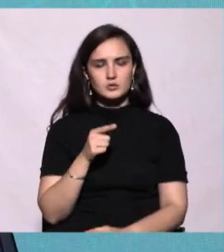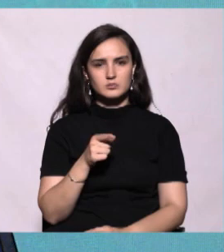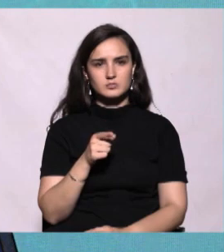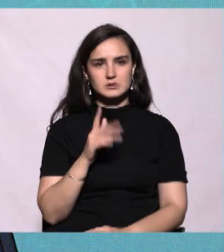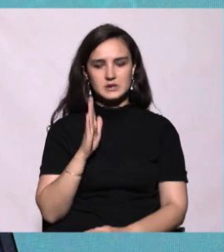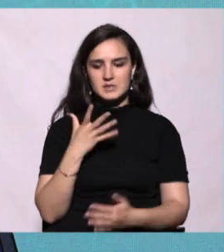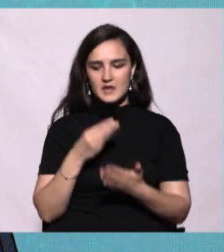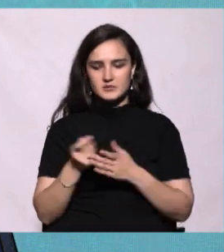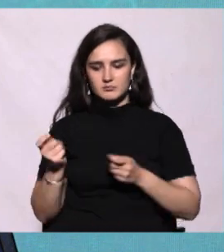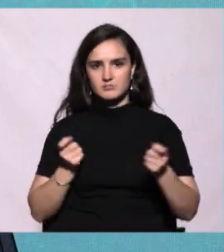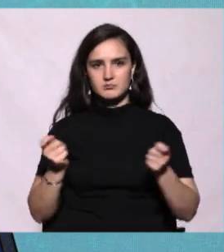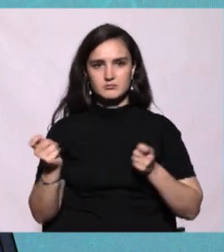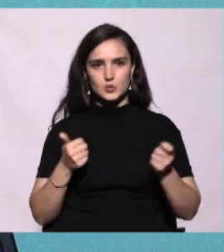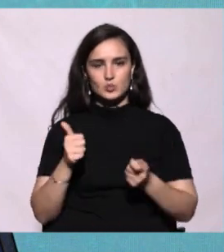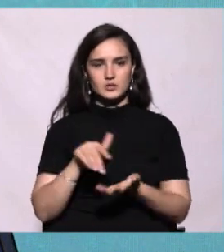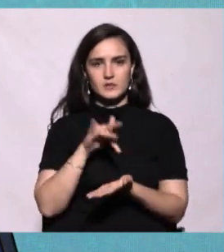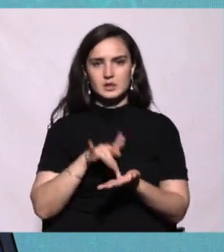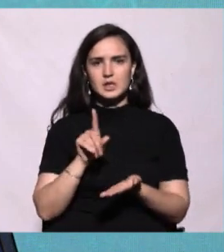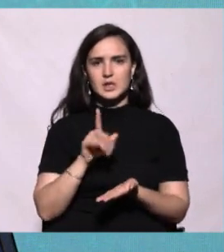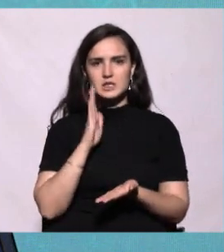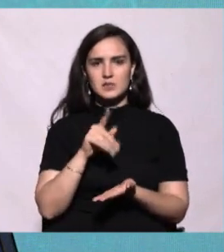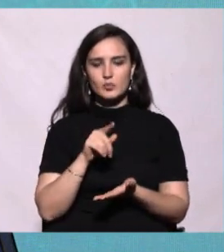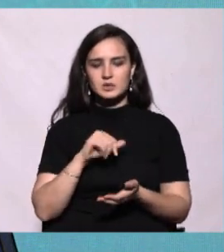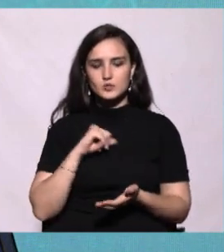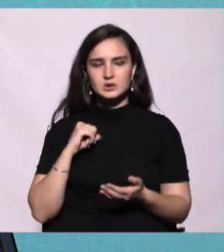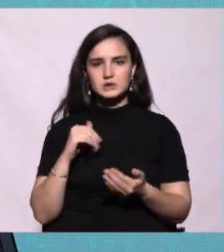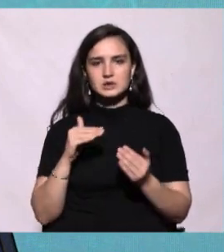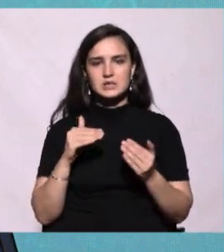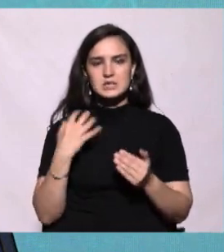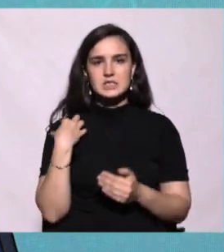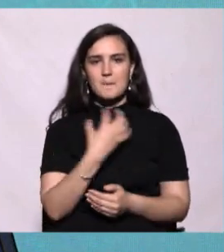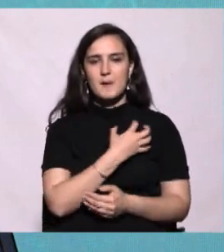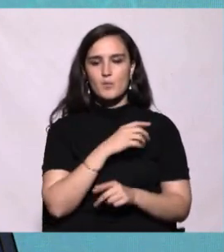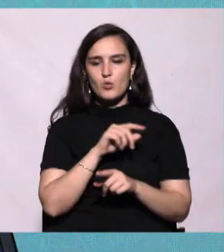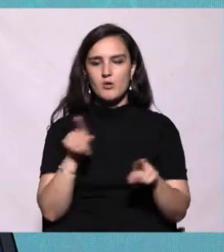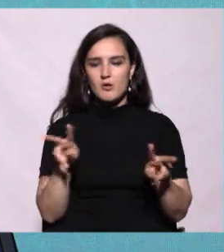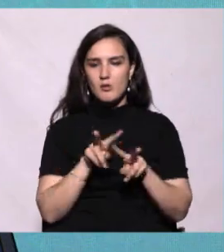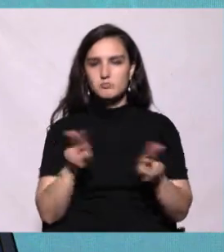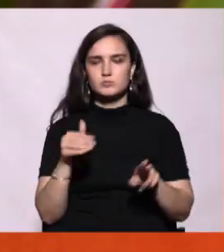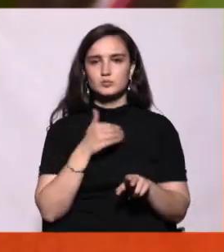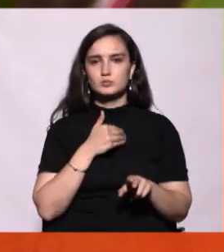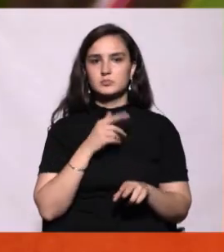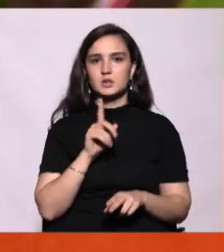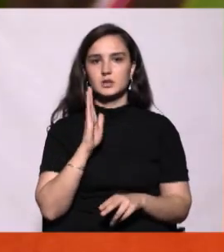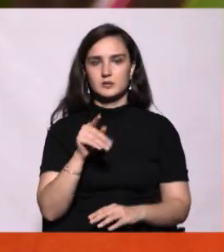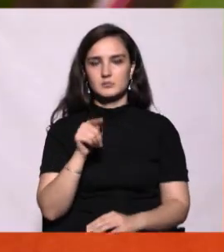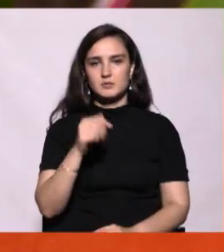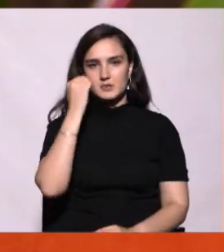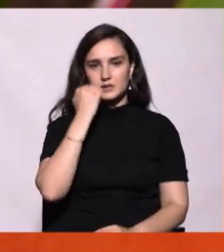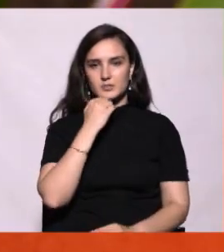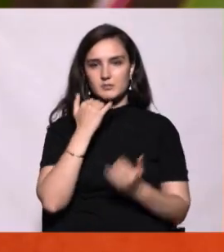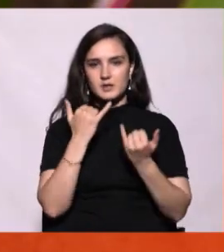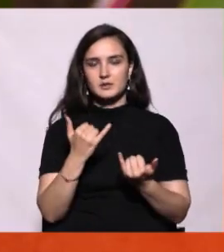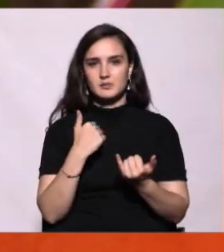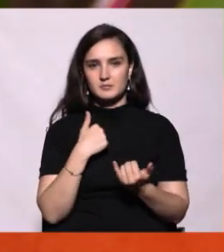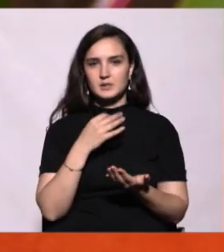lead your country? And what would you want your kingdom to be like? And explain in your answer. Thank you, Mr. Daryl. Now